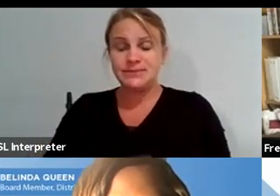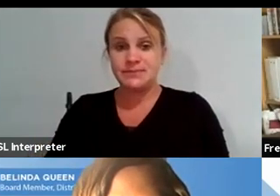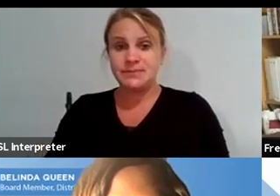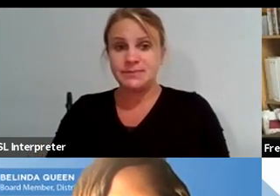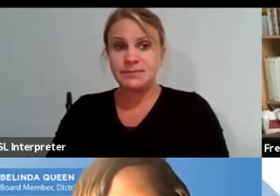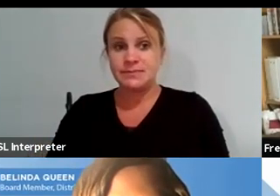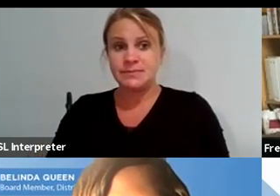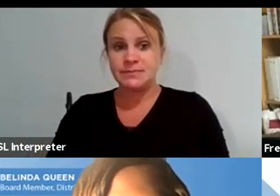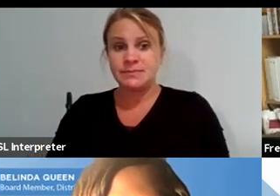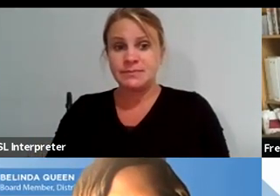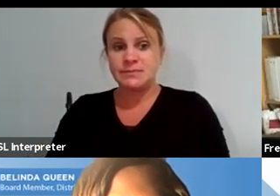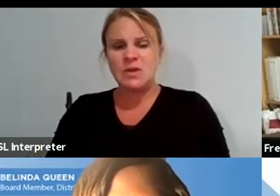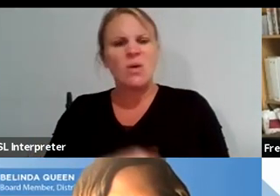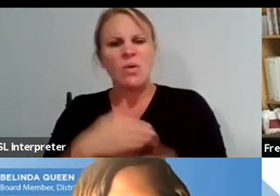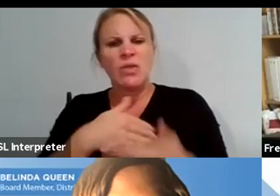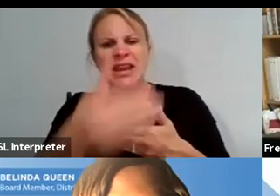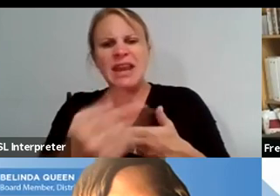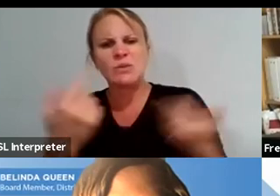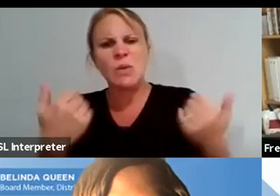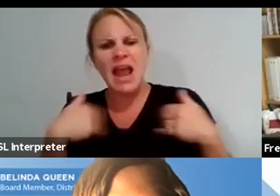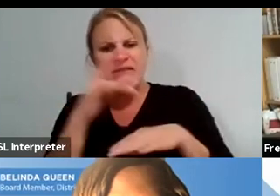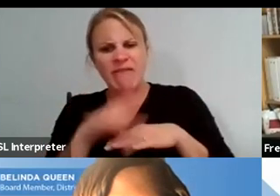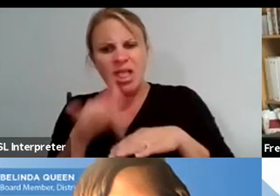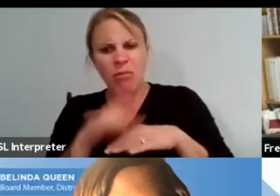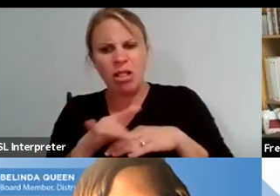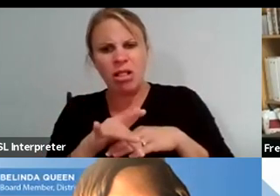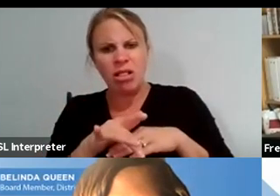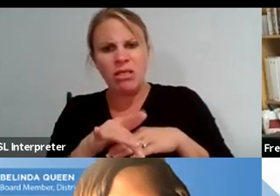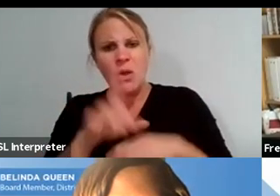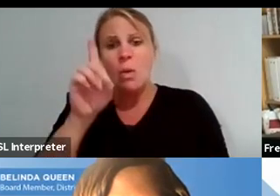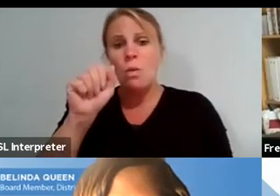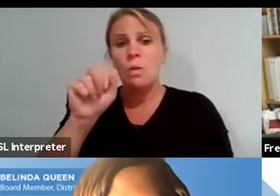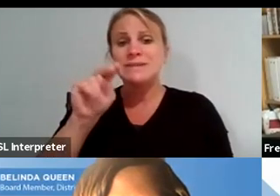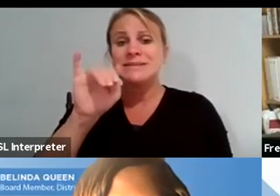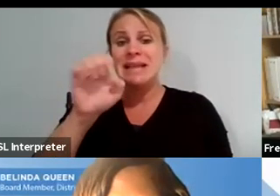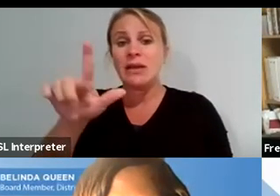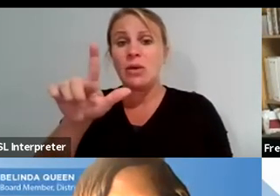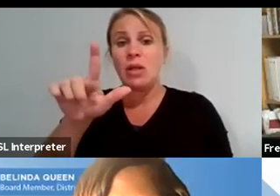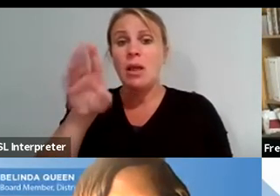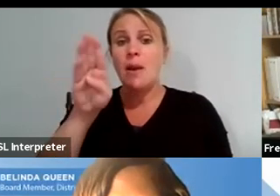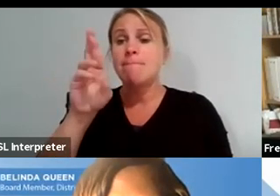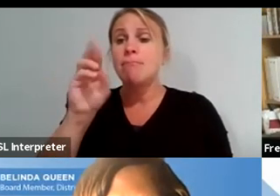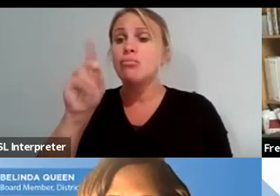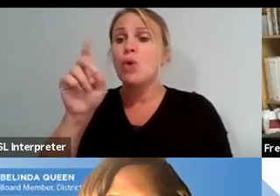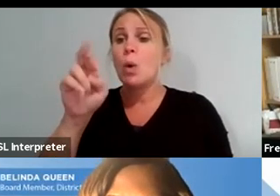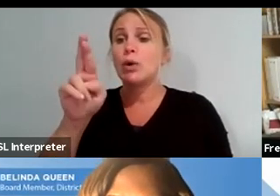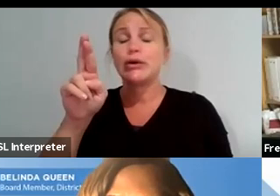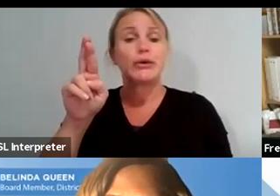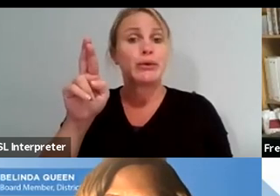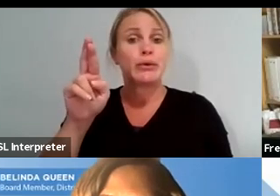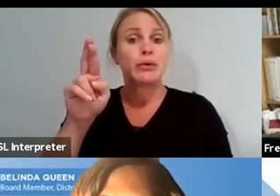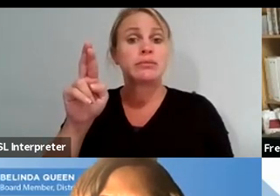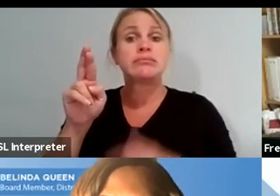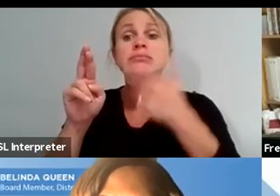The next panelist I had available, speaker I had available was Daniel Broder. Okay,